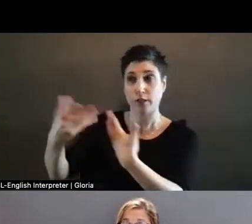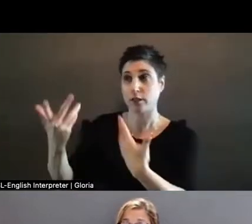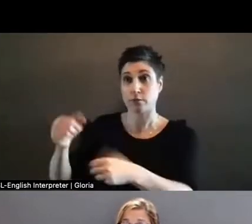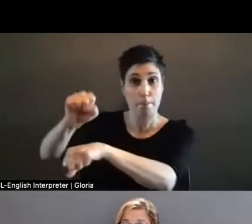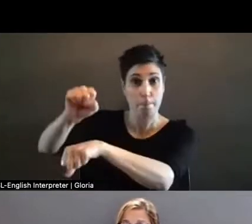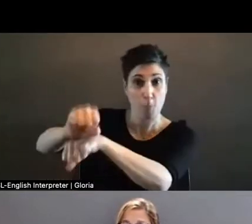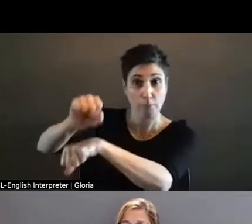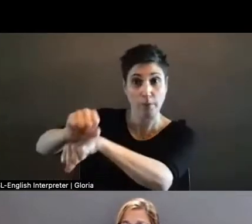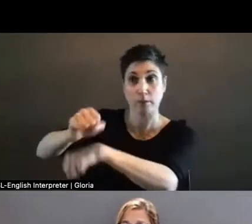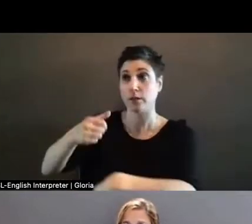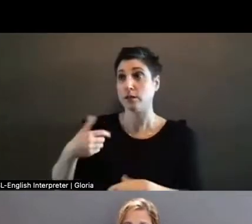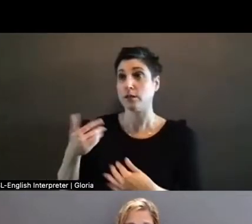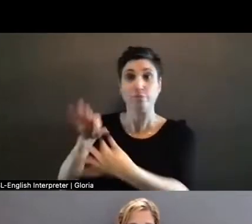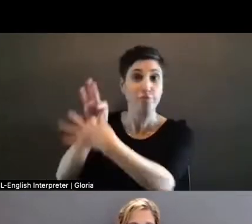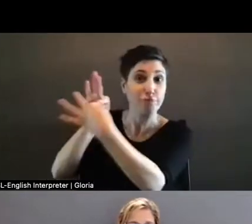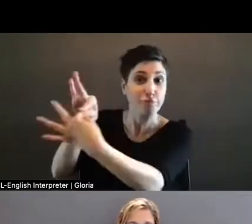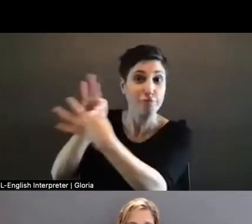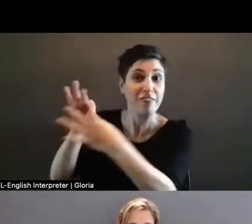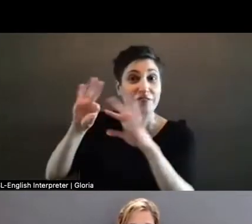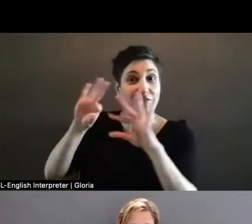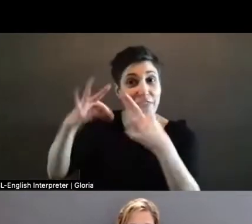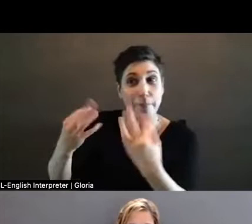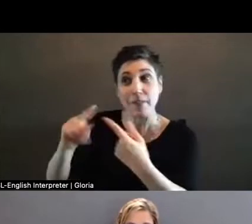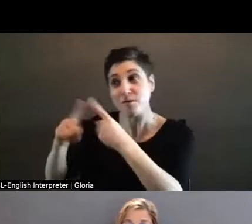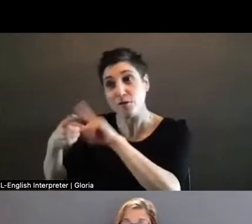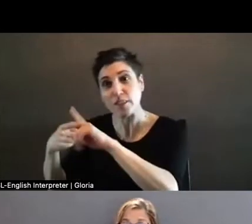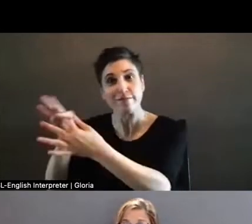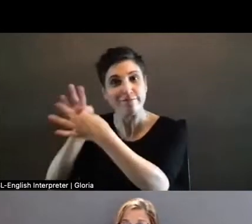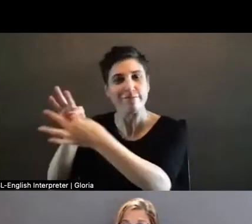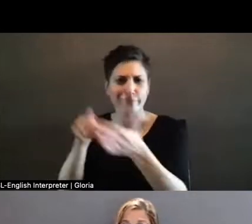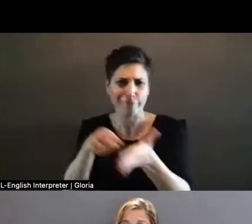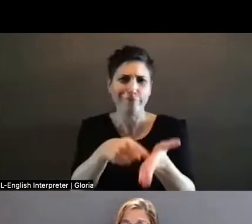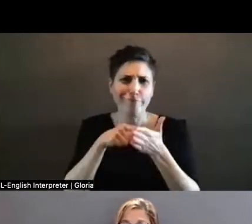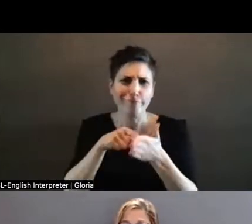to maintaining relationships with family and friends.